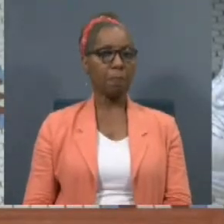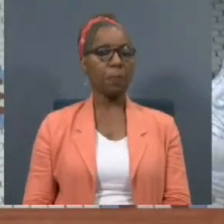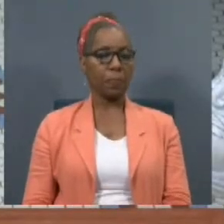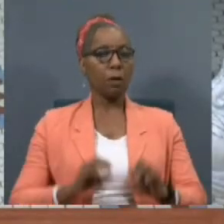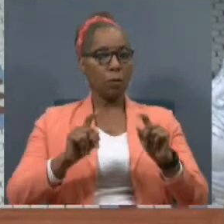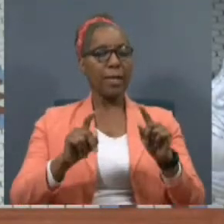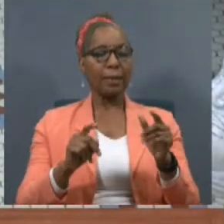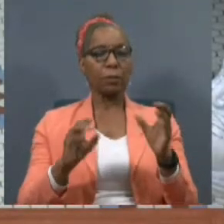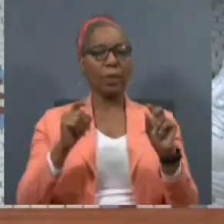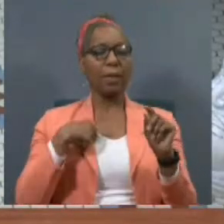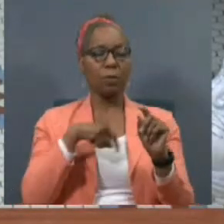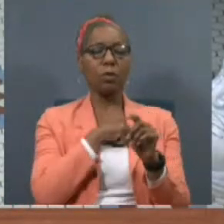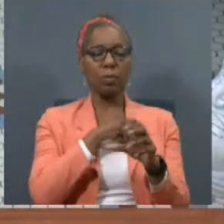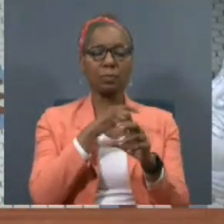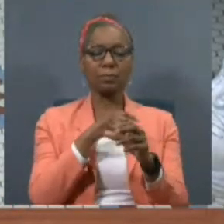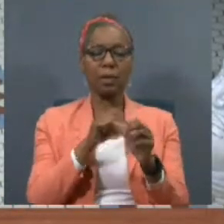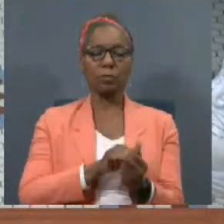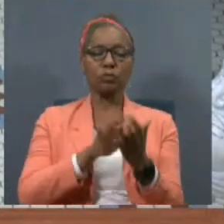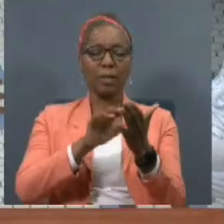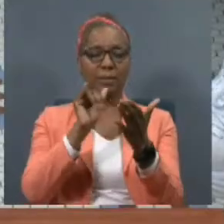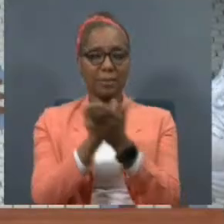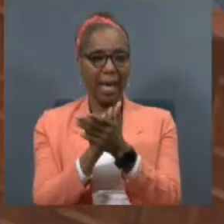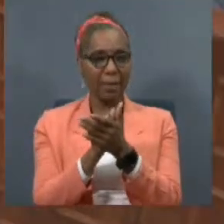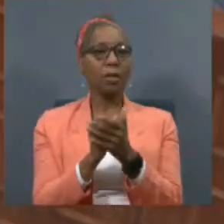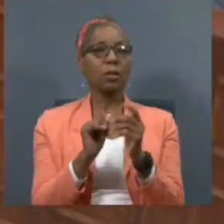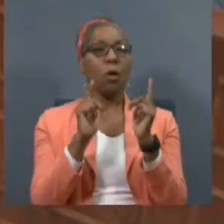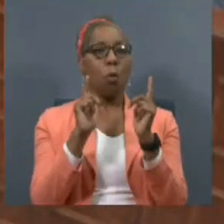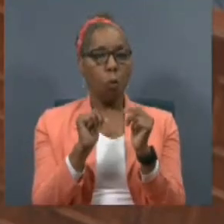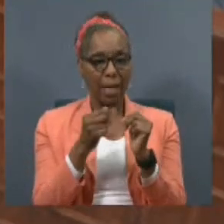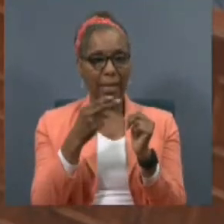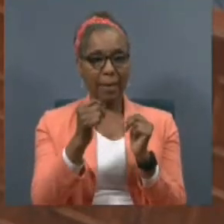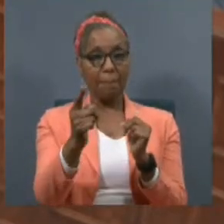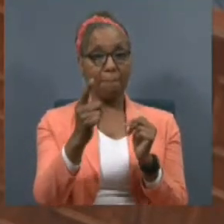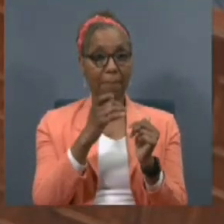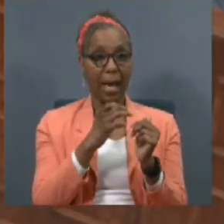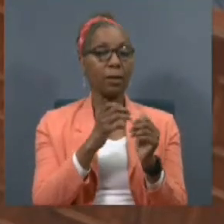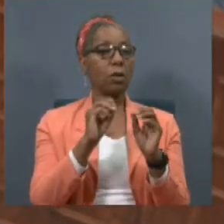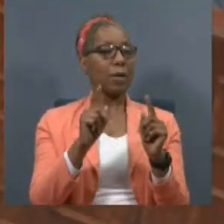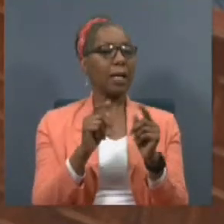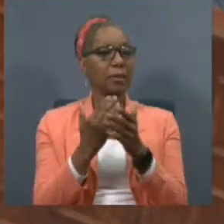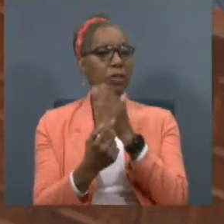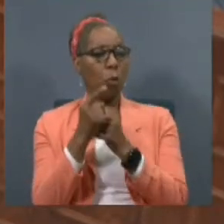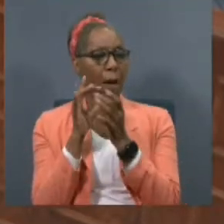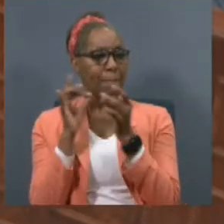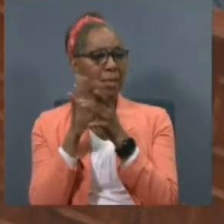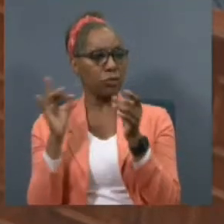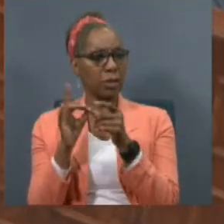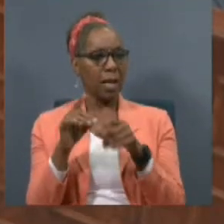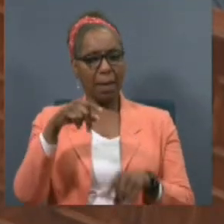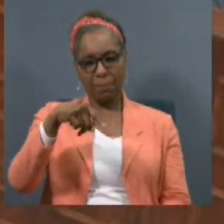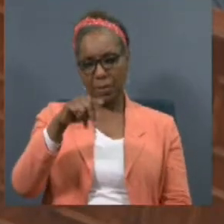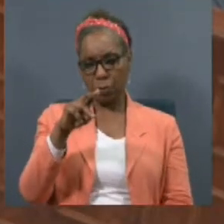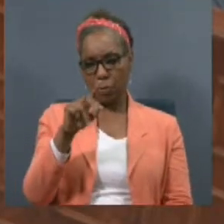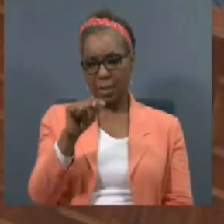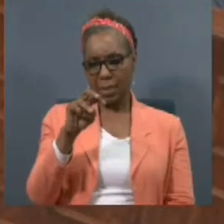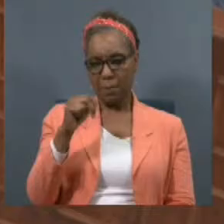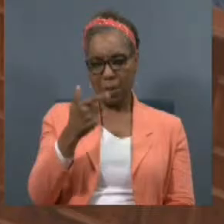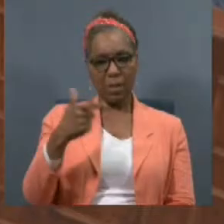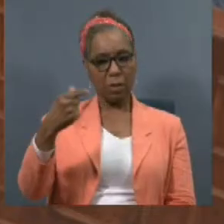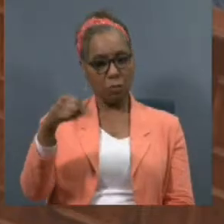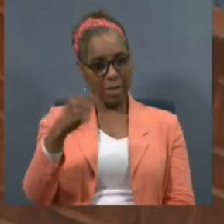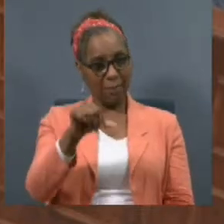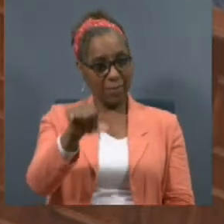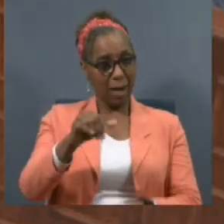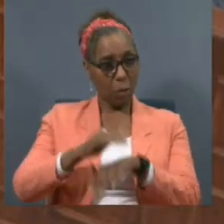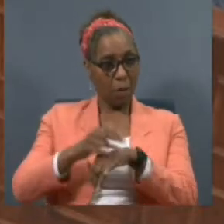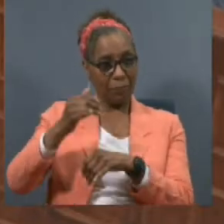Okay. We would get that definitely addressed once they come back up to the. And then somebody just mentioned a putting green. Is that going to be on the